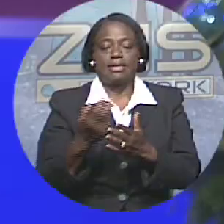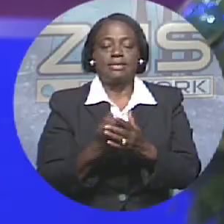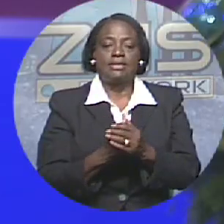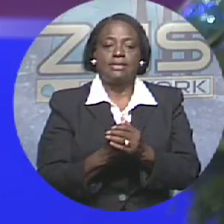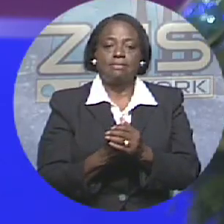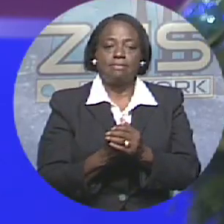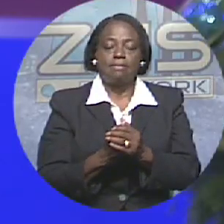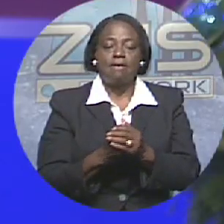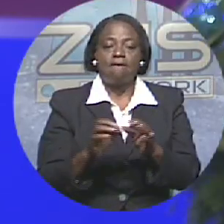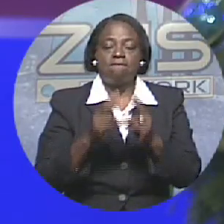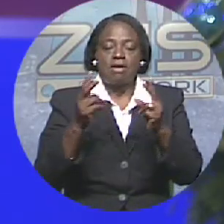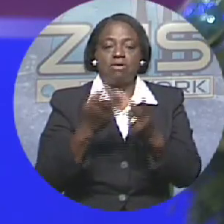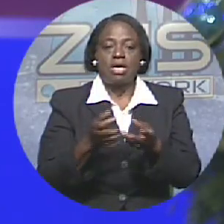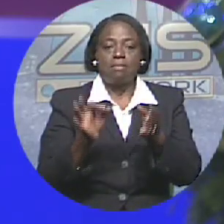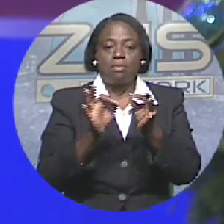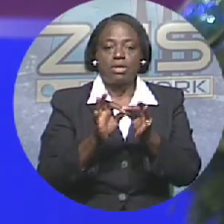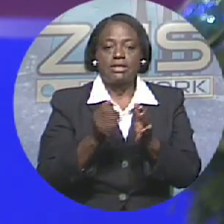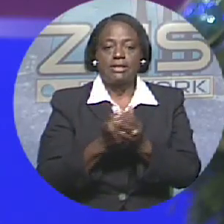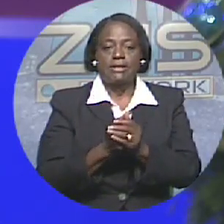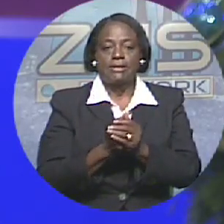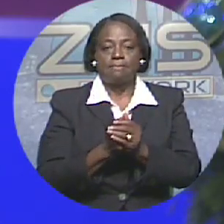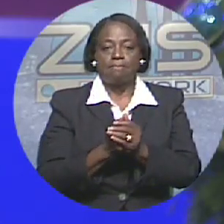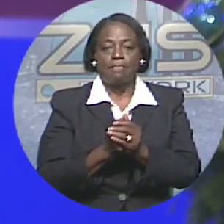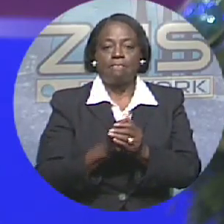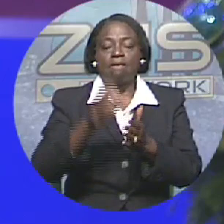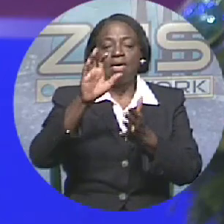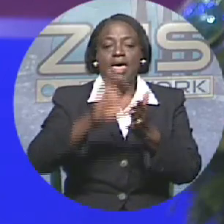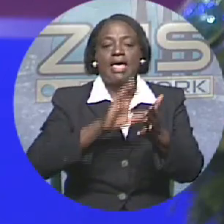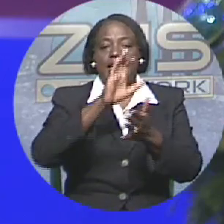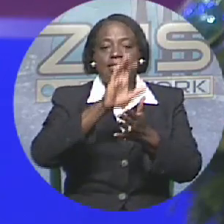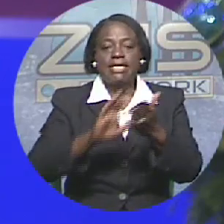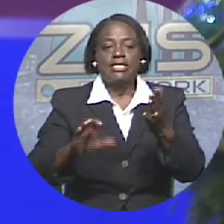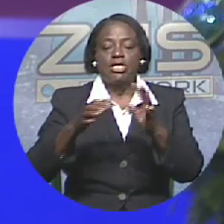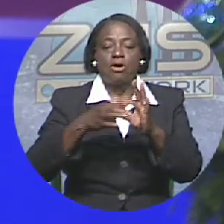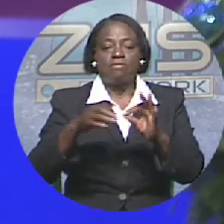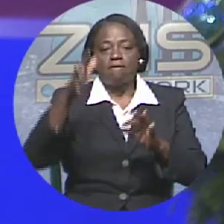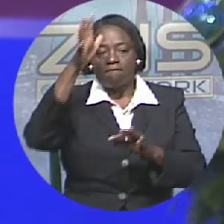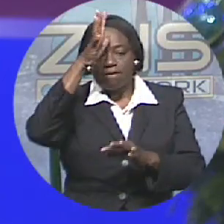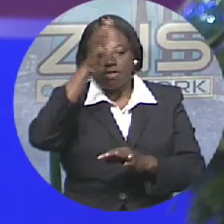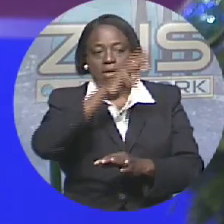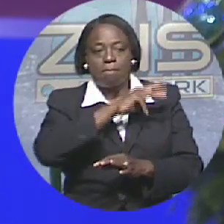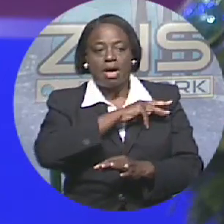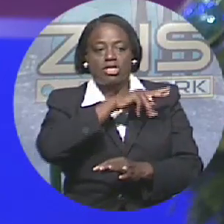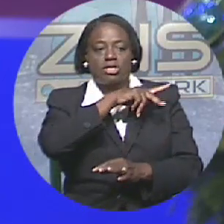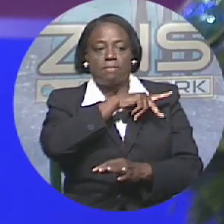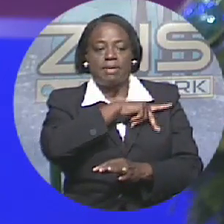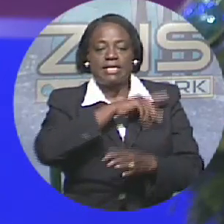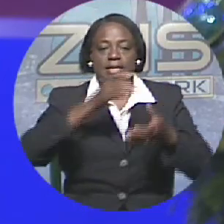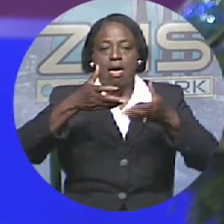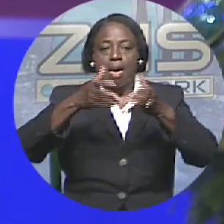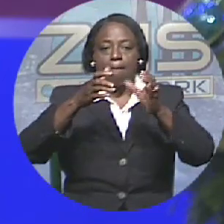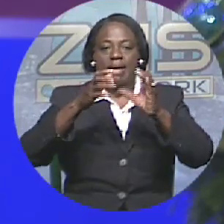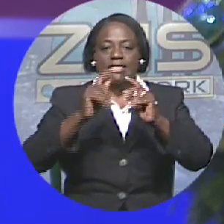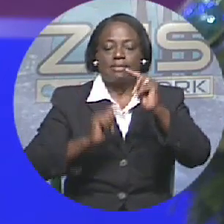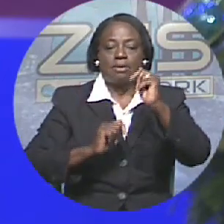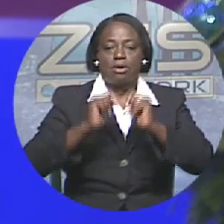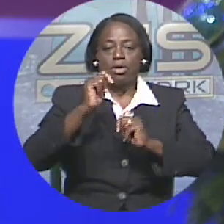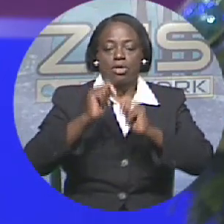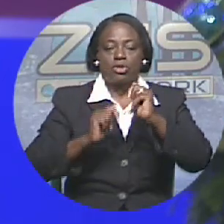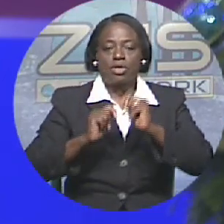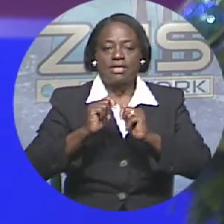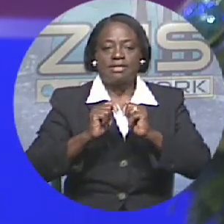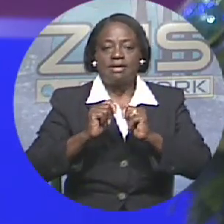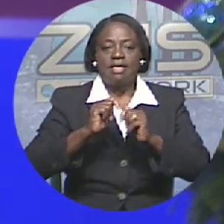Gibson. Thanks so much, Julian. With the cancellation of the Father Marcy and Peters basketball tournament, the Bahamas Scholastic Athletic Association